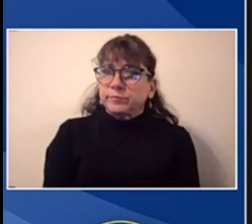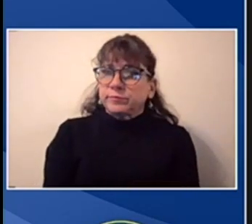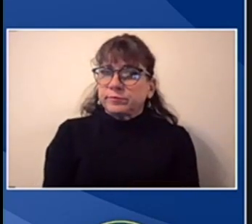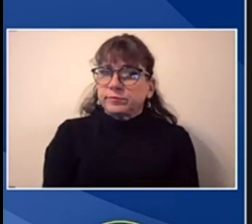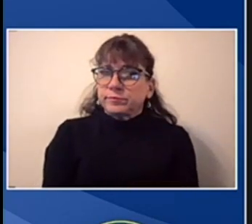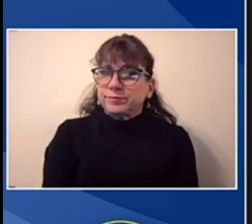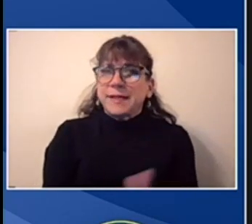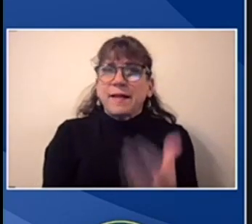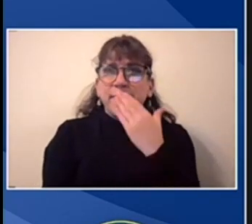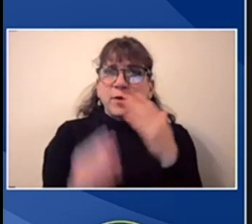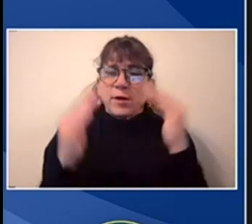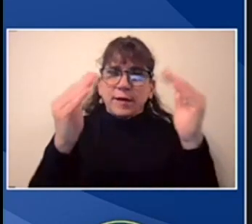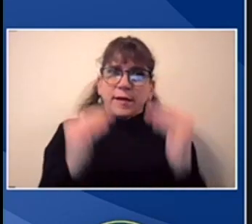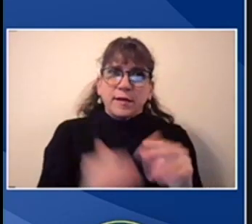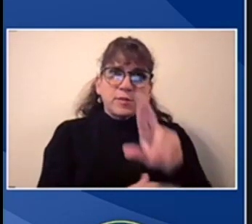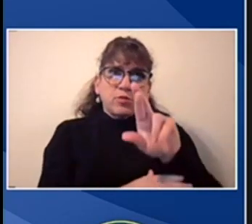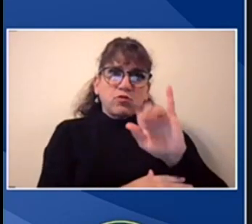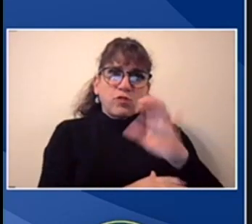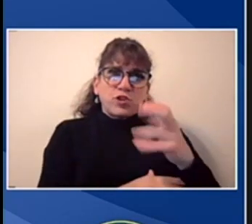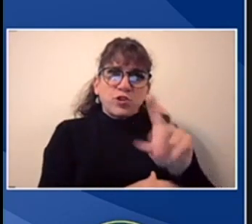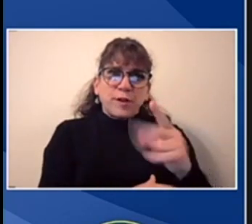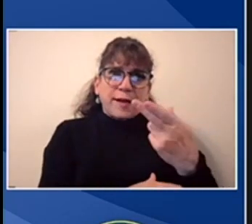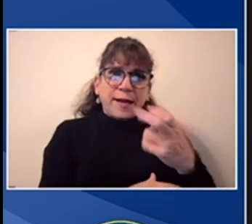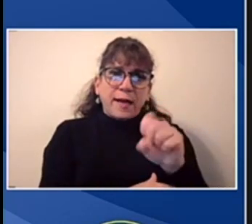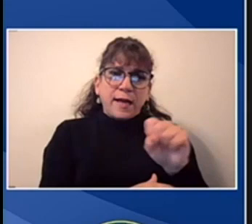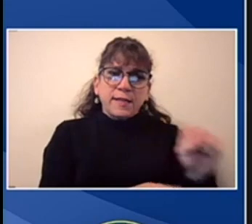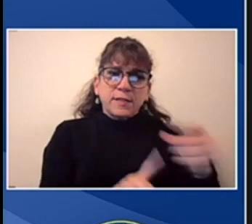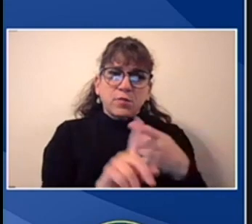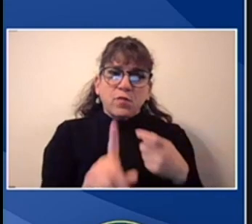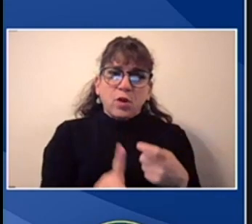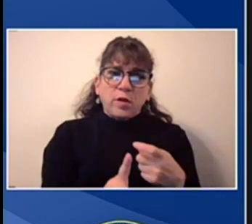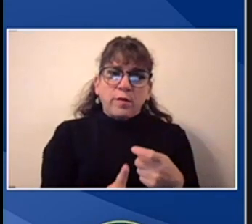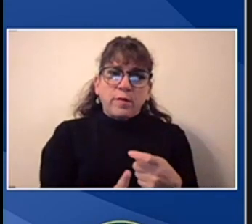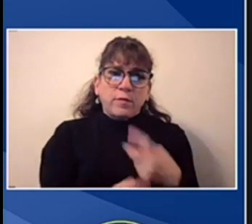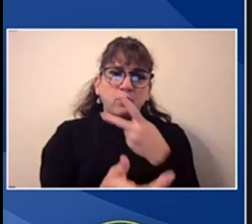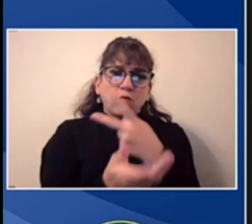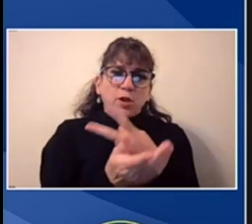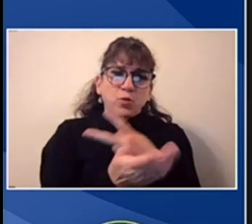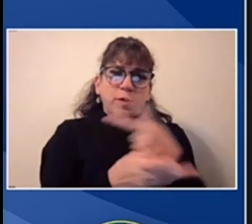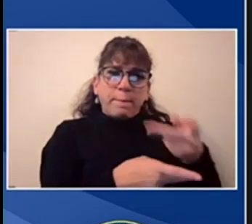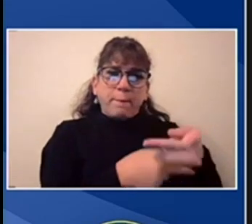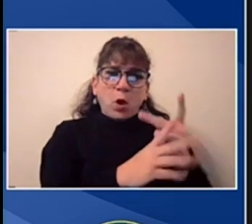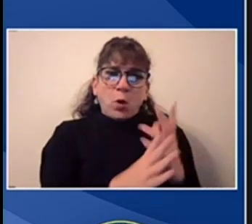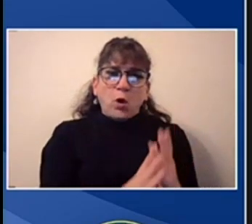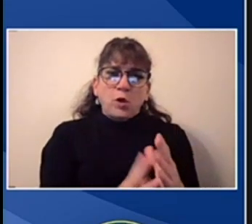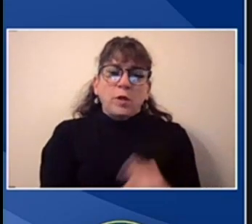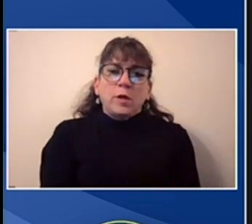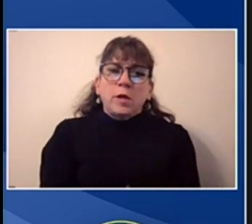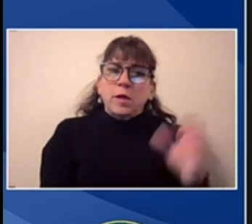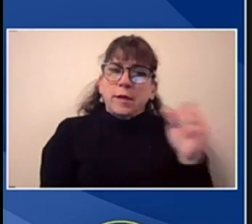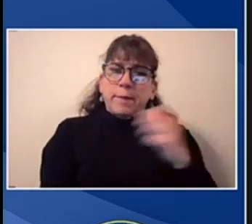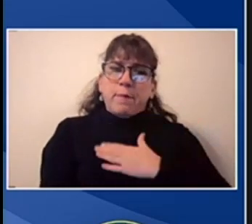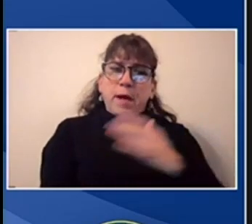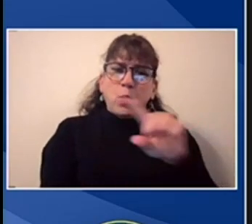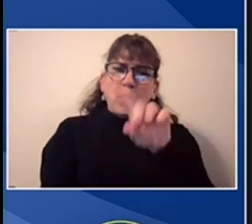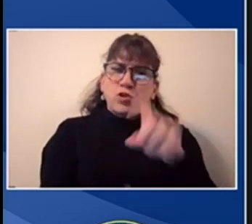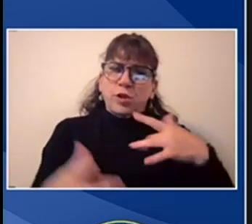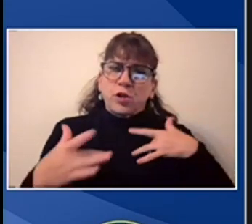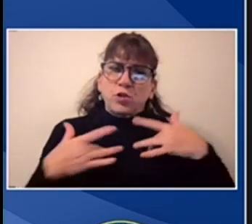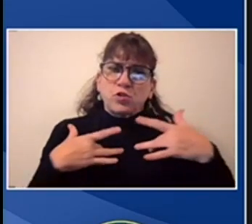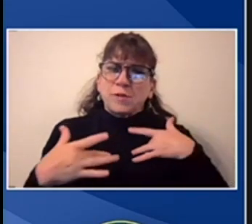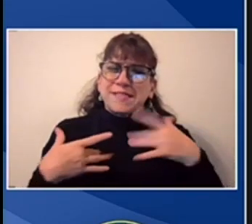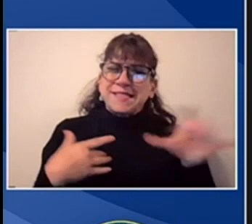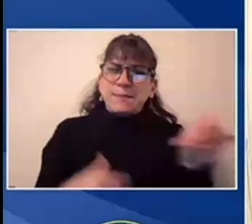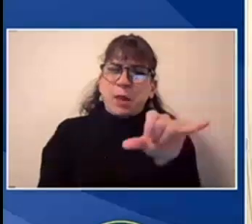Thank you. Next up, we have Richard Haas from Graduate Borrowers. Yeah, my question or concern was in a